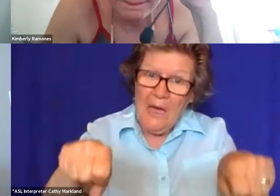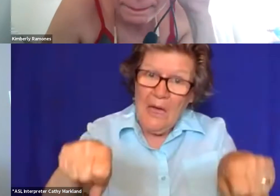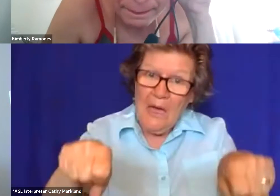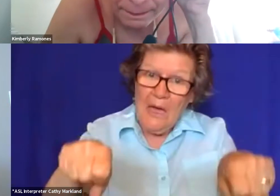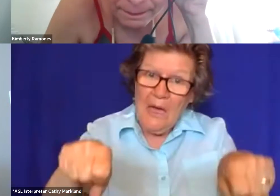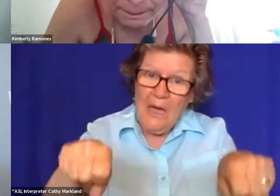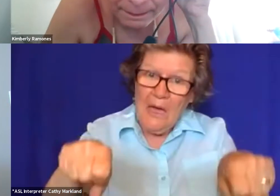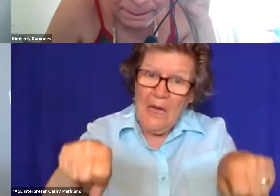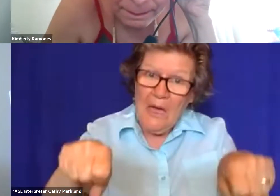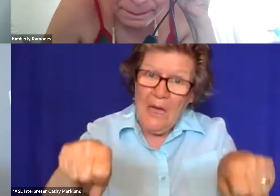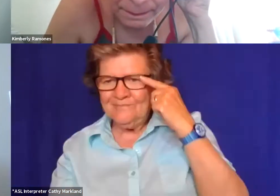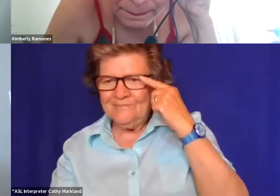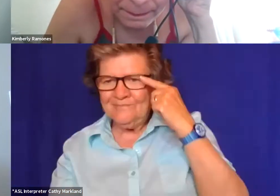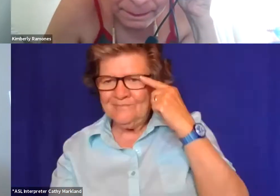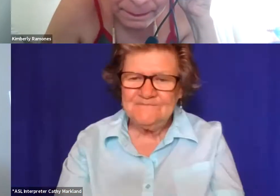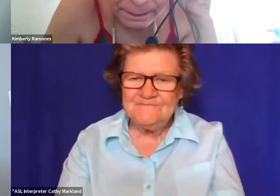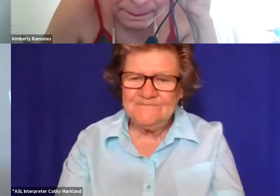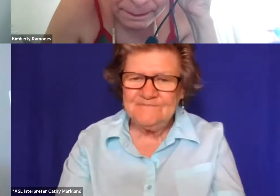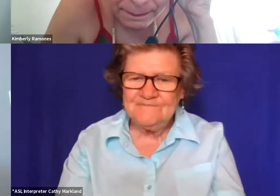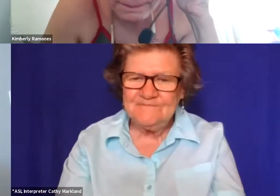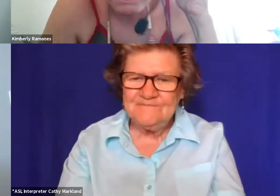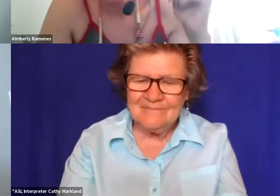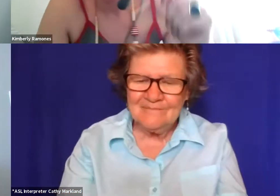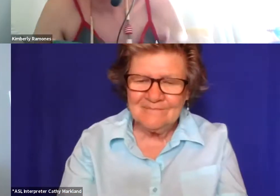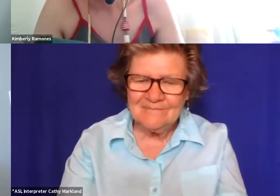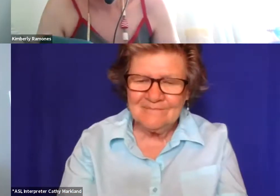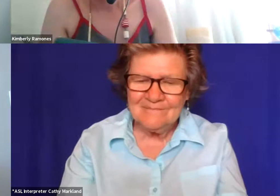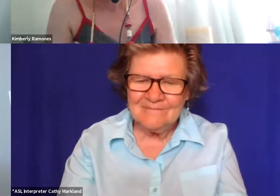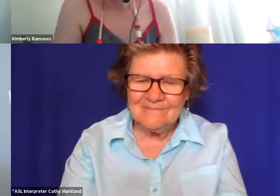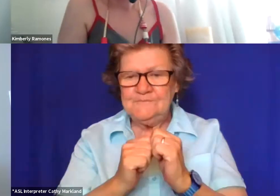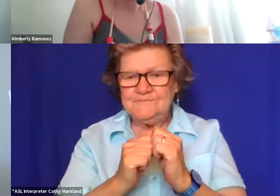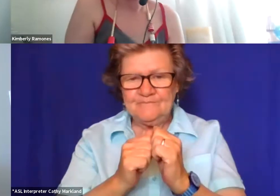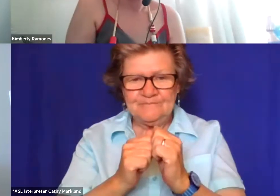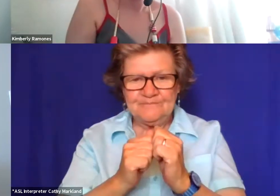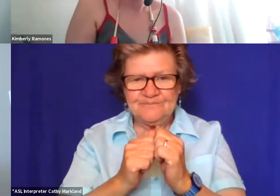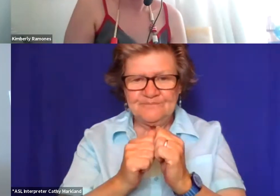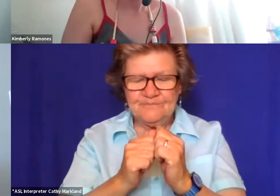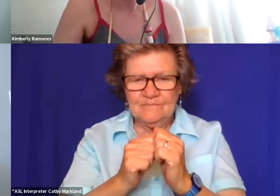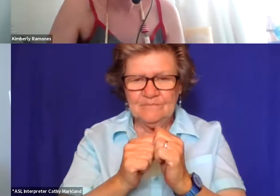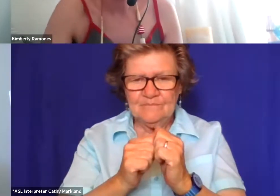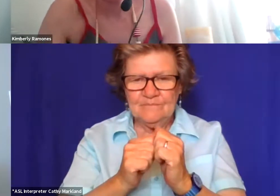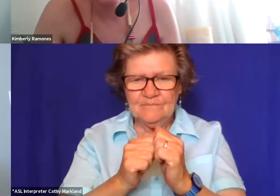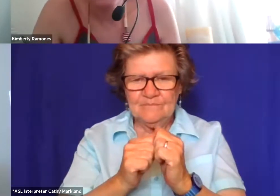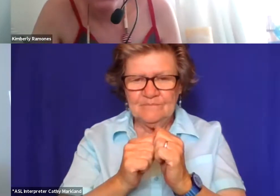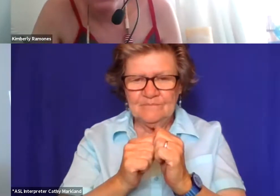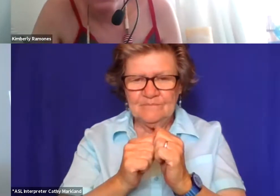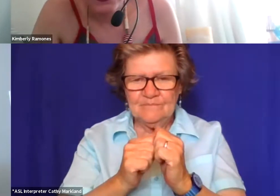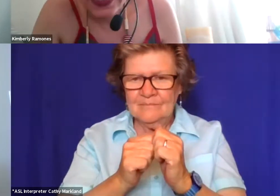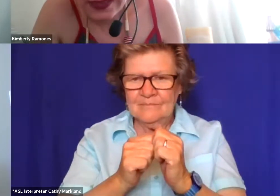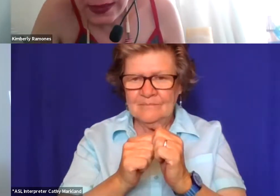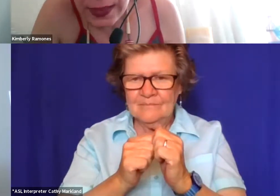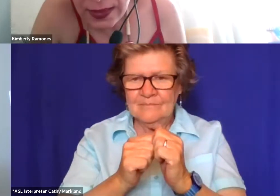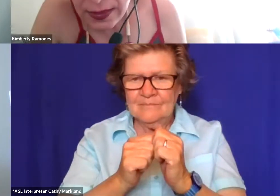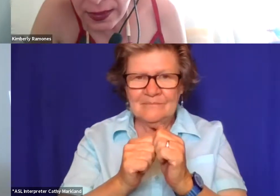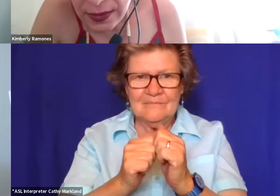Thanks. Related, there's a question about if your child doesn't have an